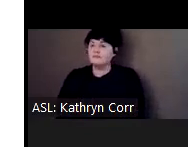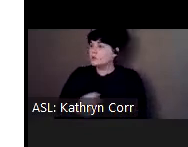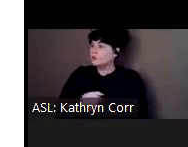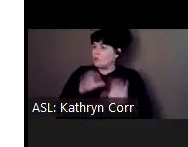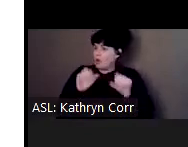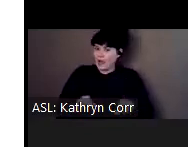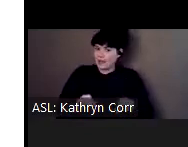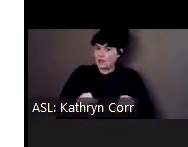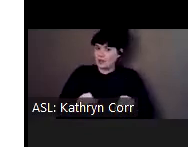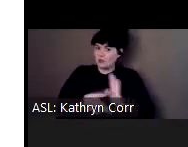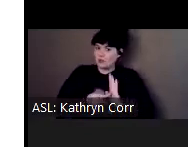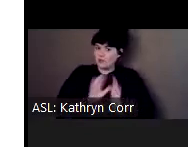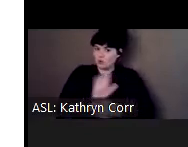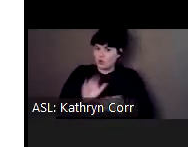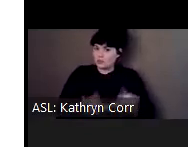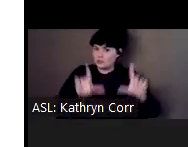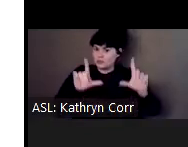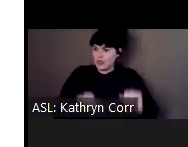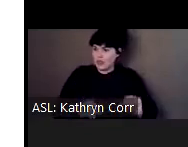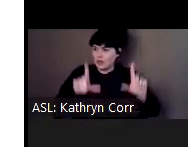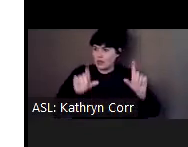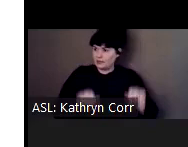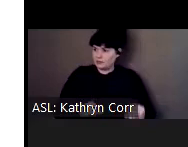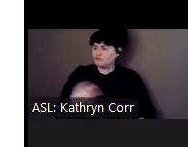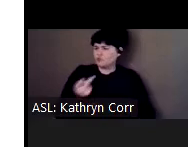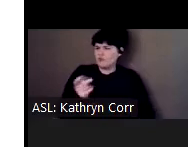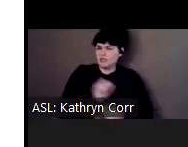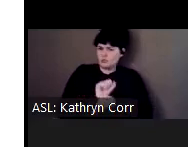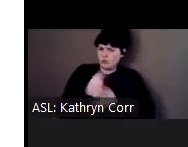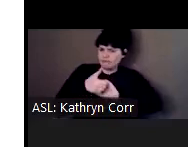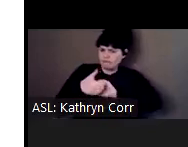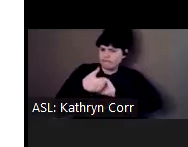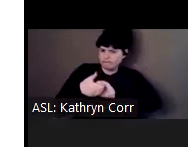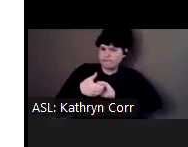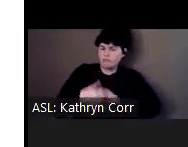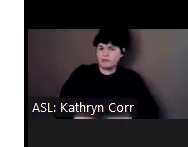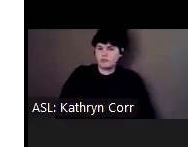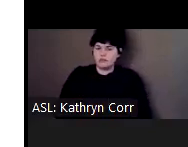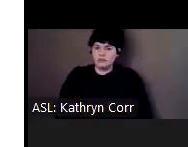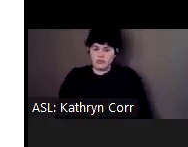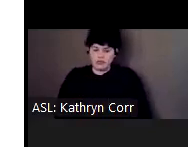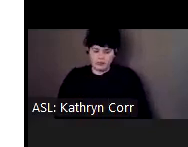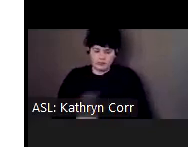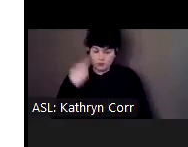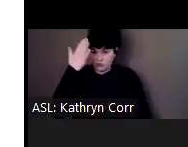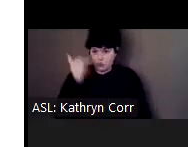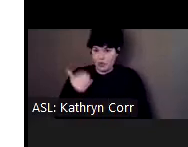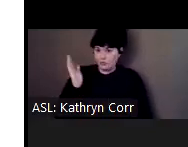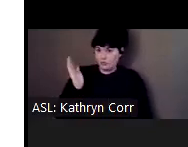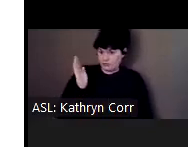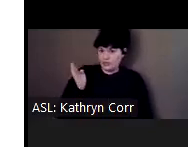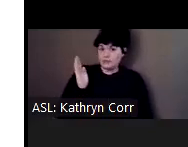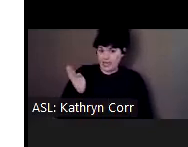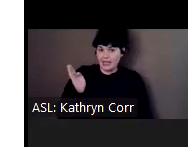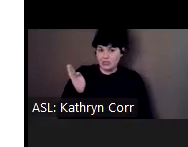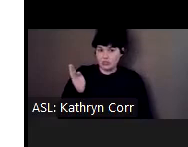her slides because we're working in conjunction with them, and that's what this presentation was done. And I don't know that I